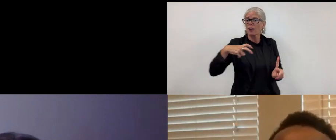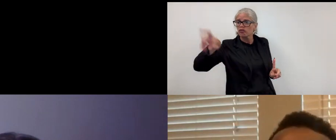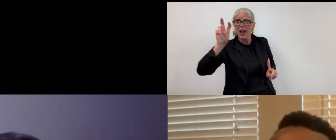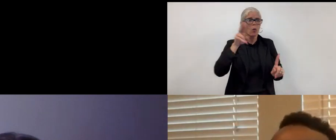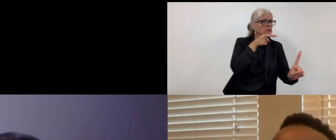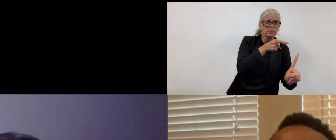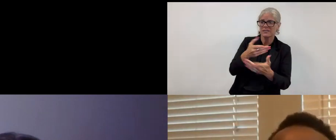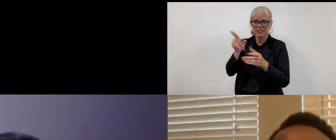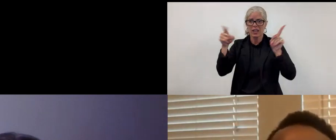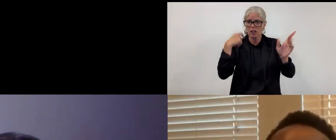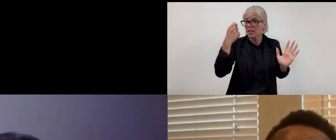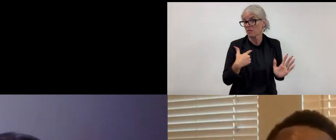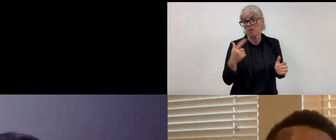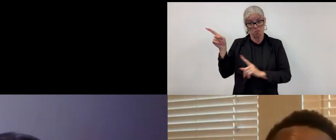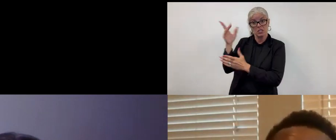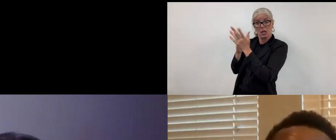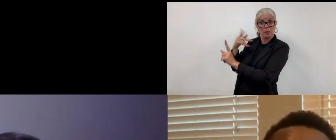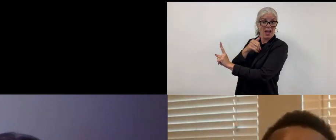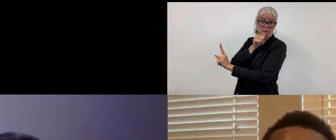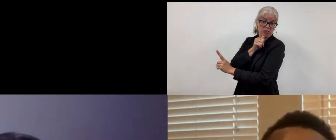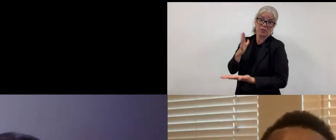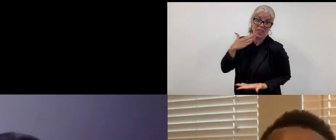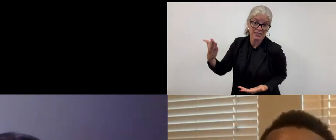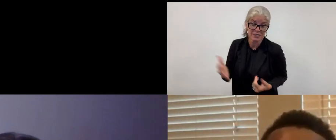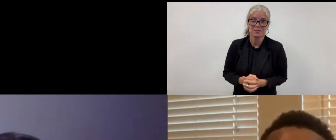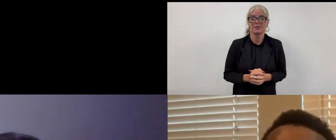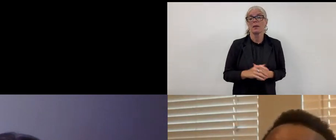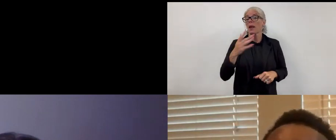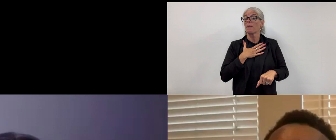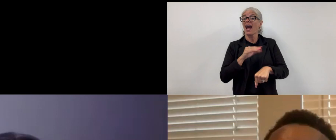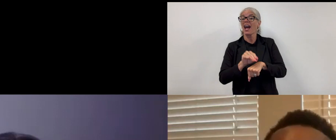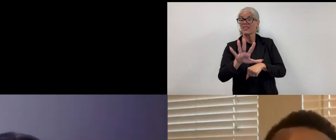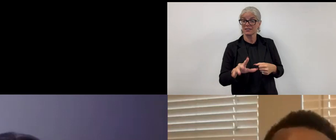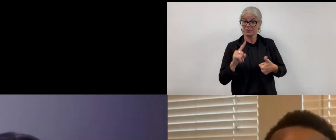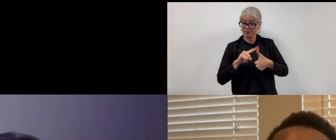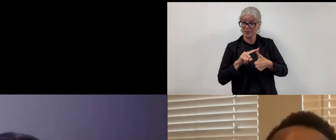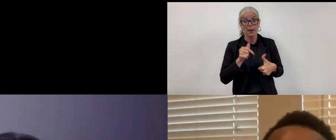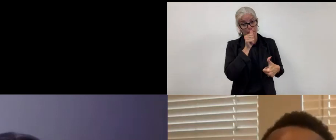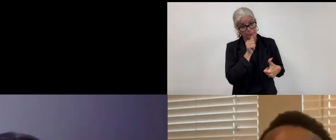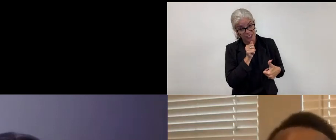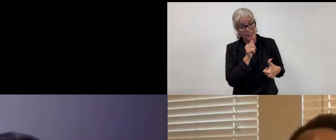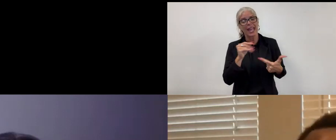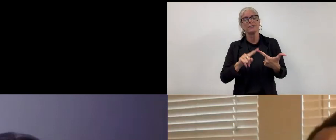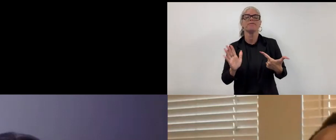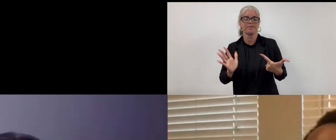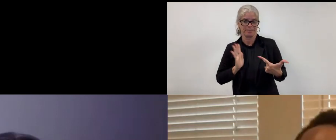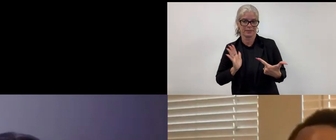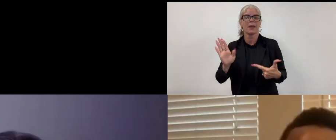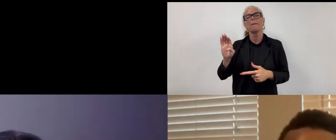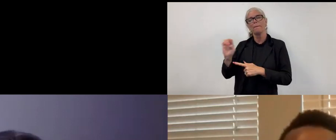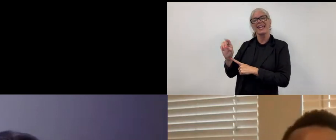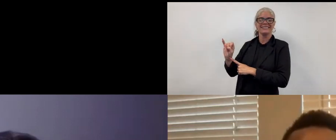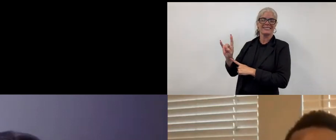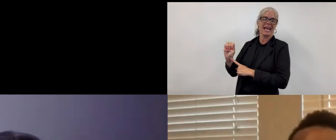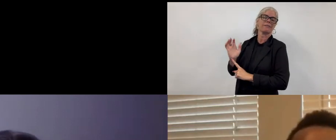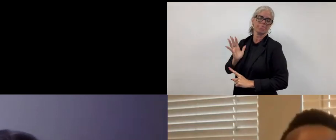really just paying attention to those details and being a support system and having patience. So yeah, those are the words of wisdom I think I would give is